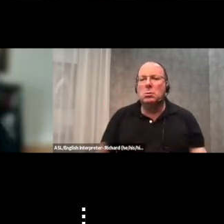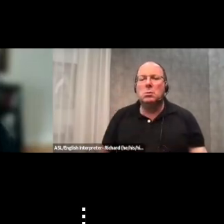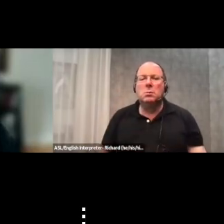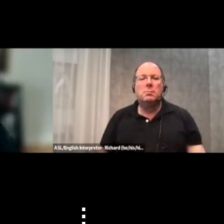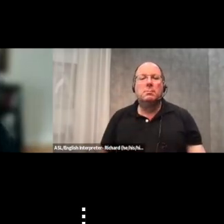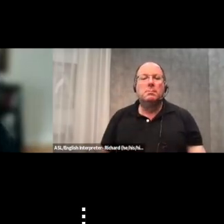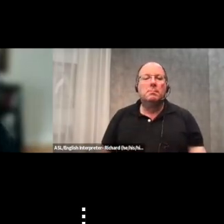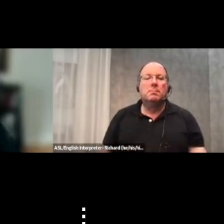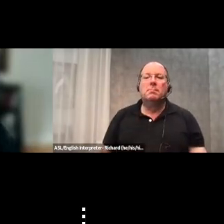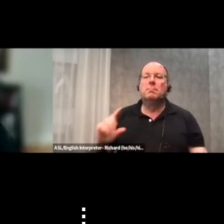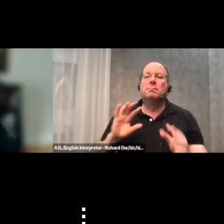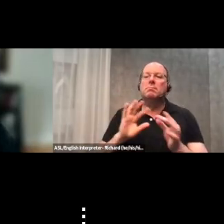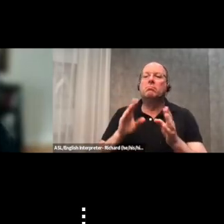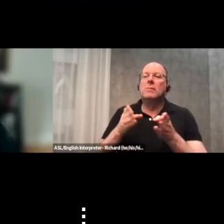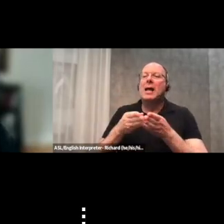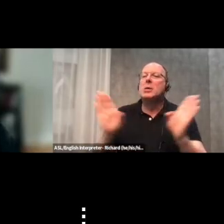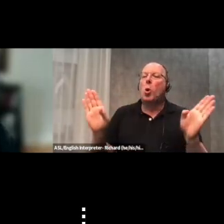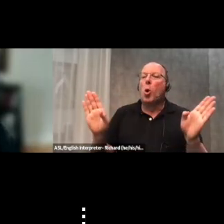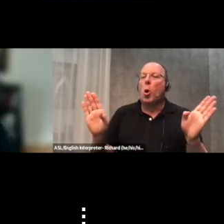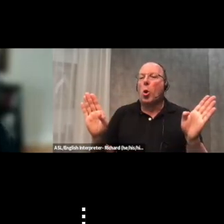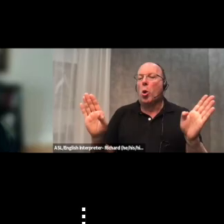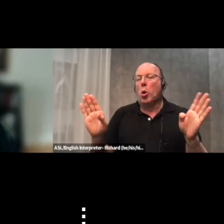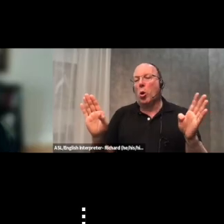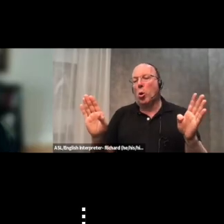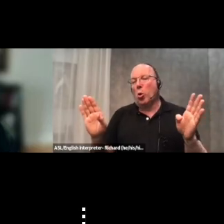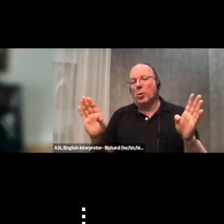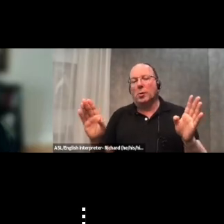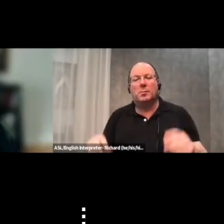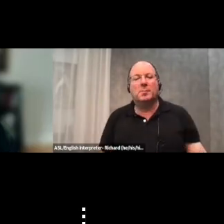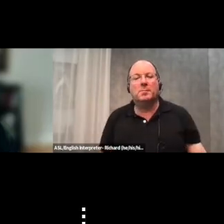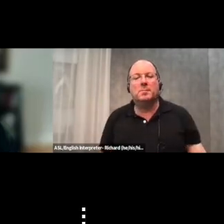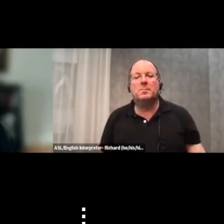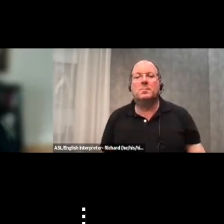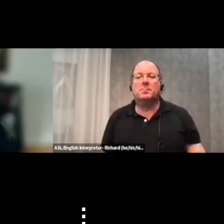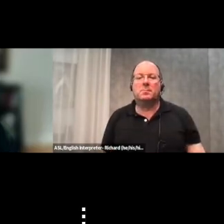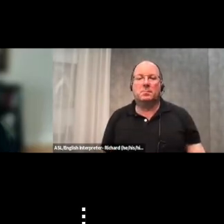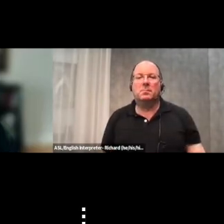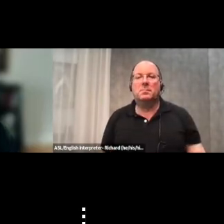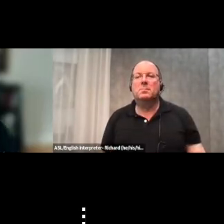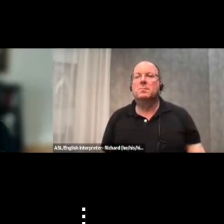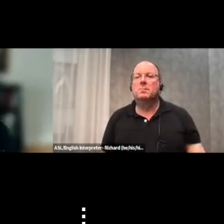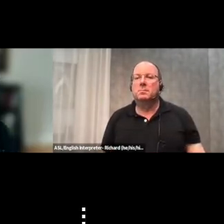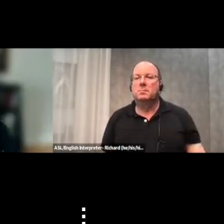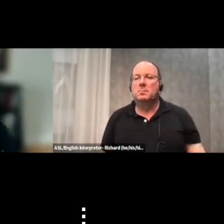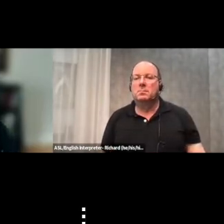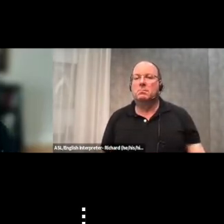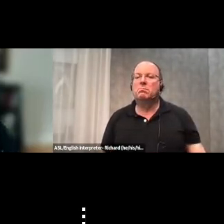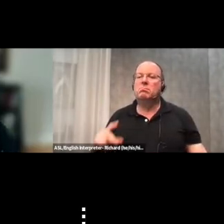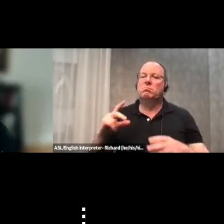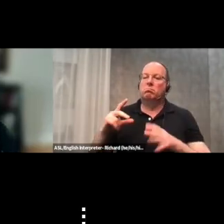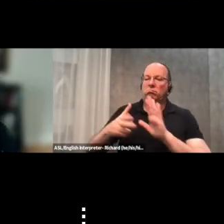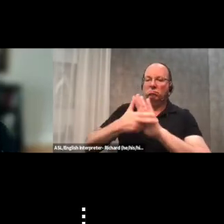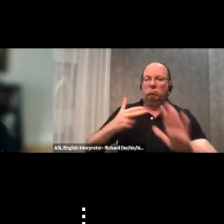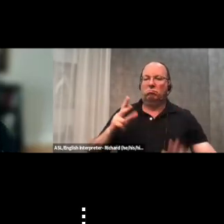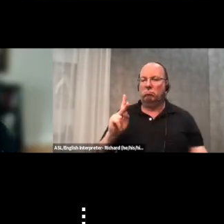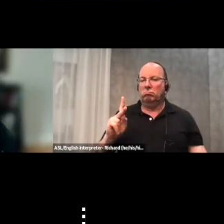This is just a generalized statement on my part. And for me, I think so much of what we call kink came